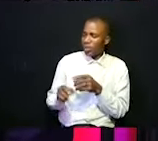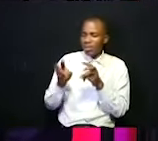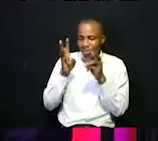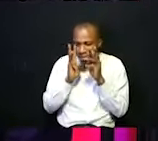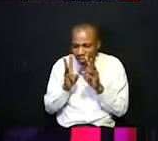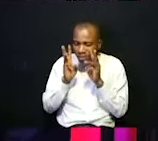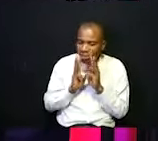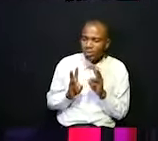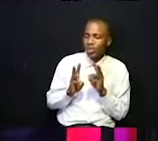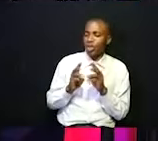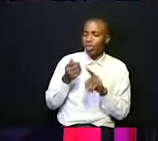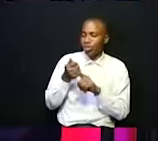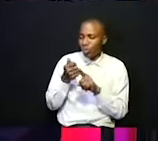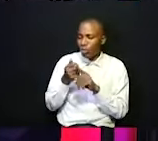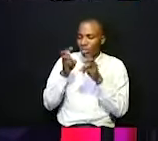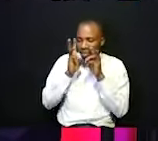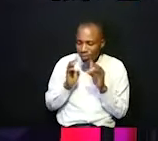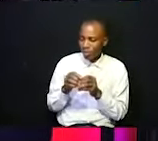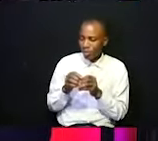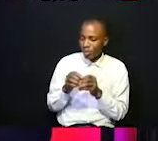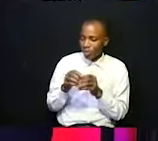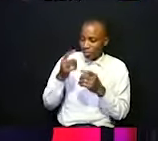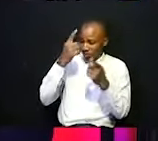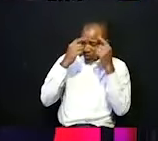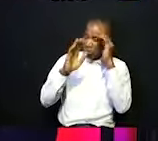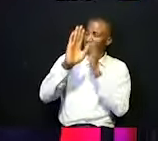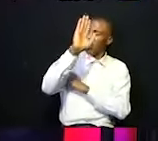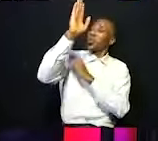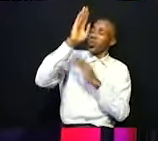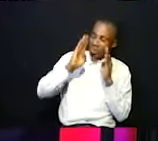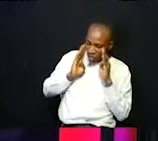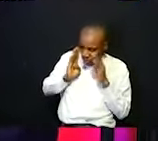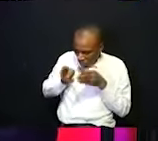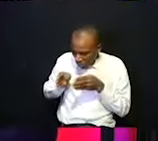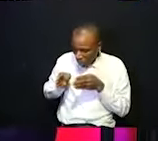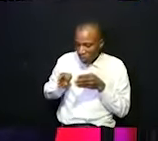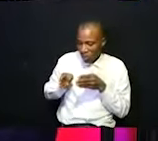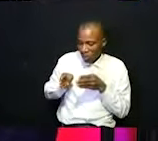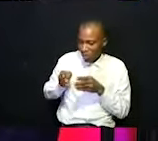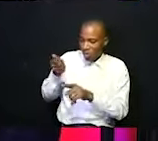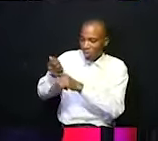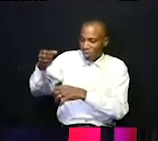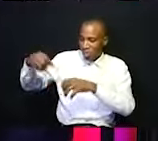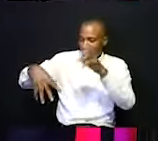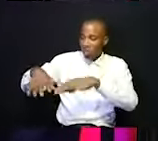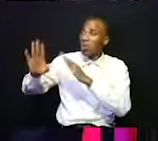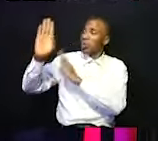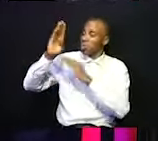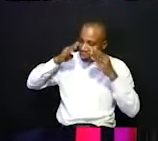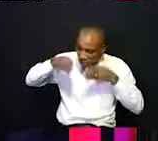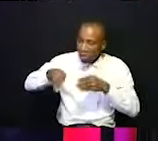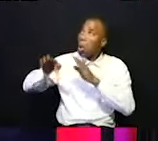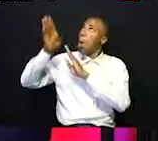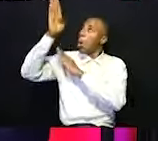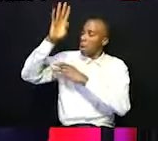wail because he no longer pays attention to your offerings or accept them with pleasure